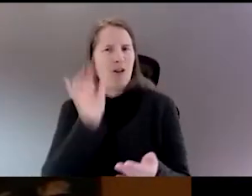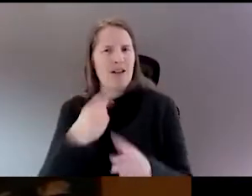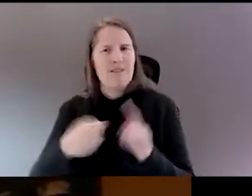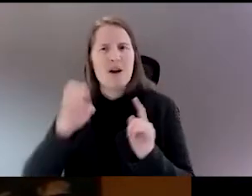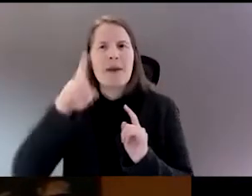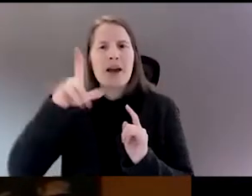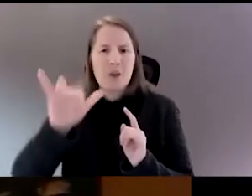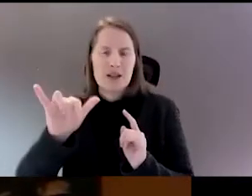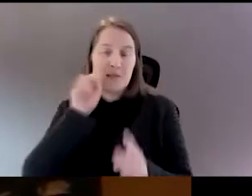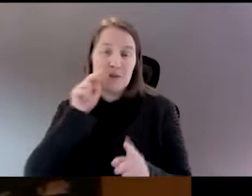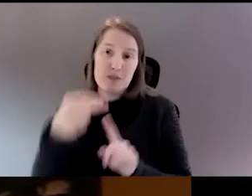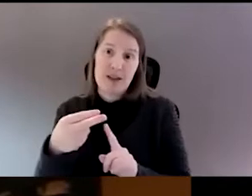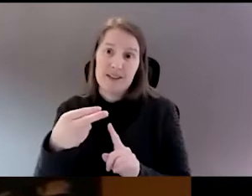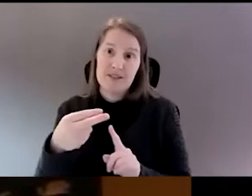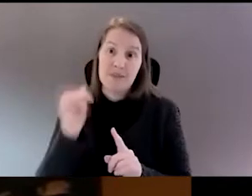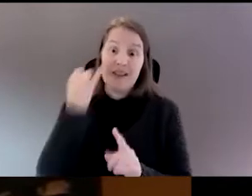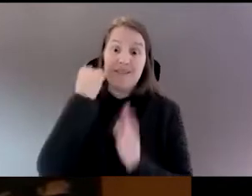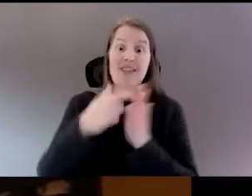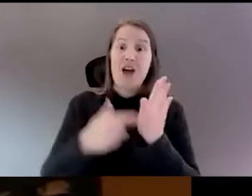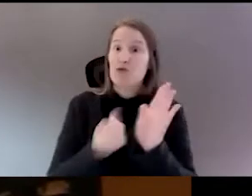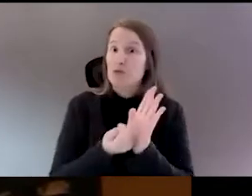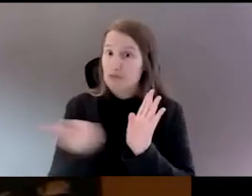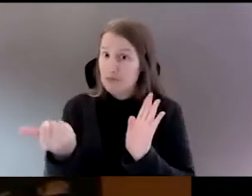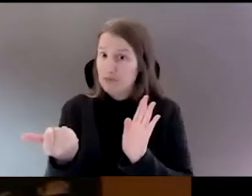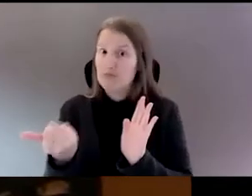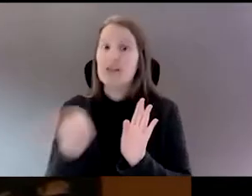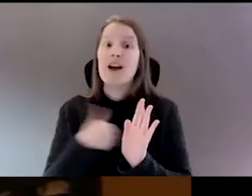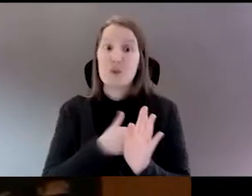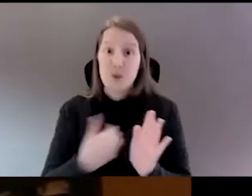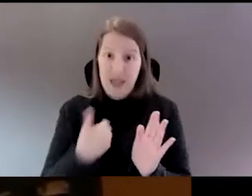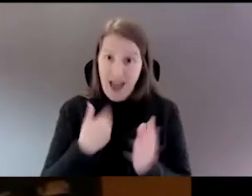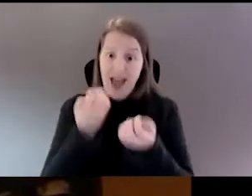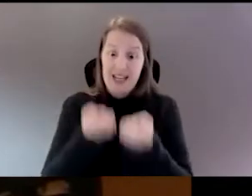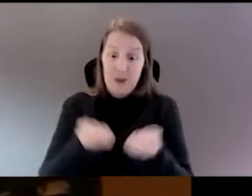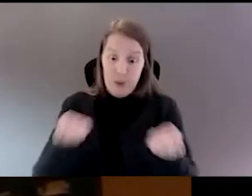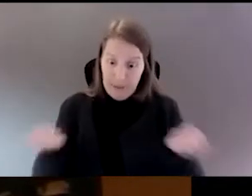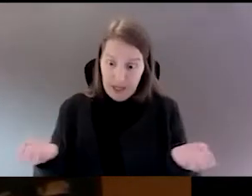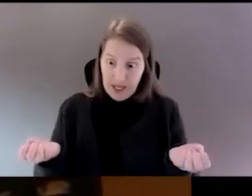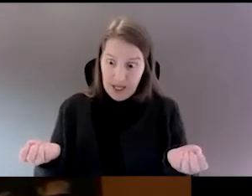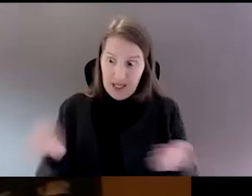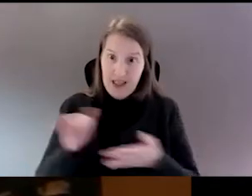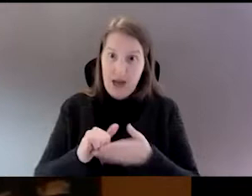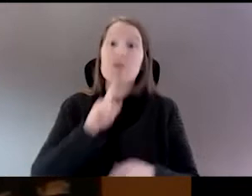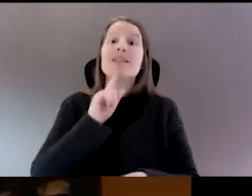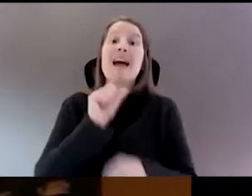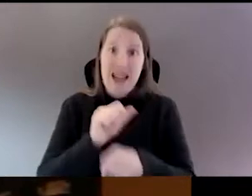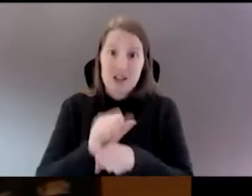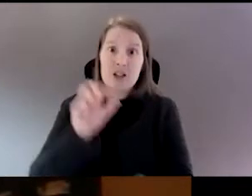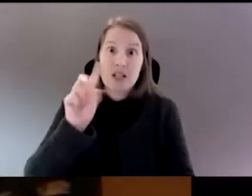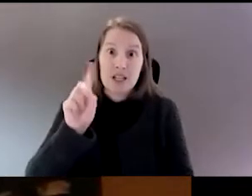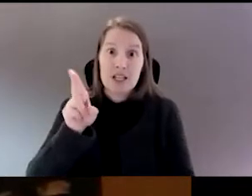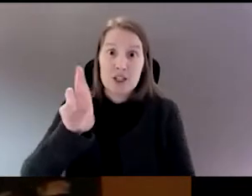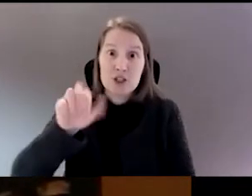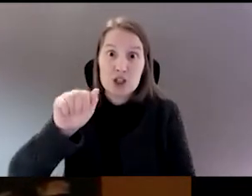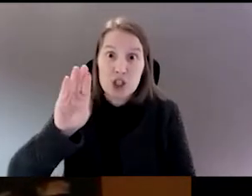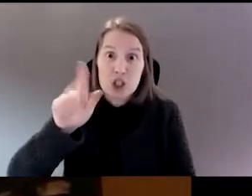that rule was eliminated and we actually had equipment that was actually durable? The irony that it's not